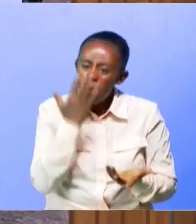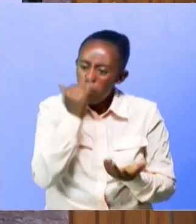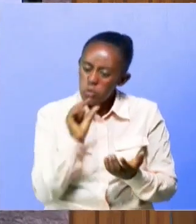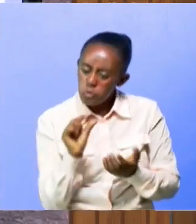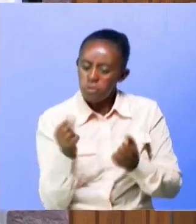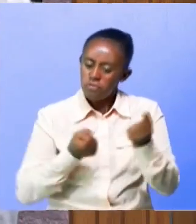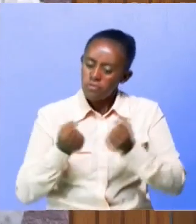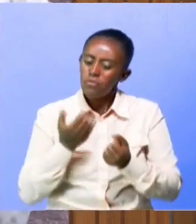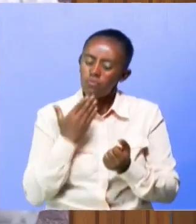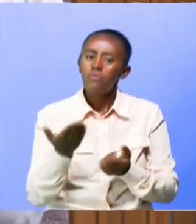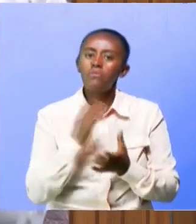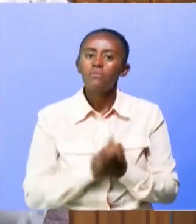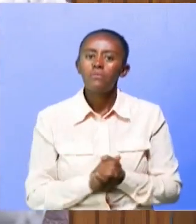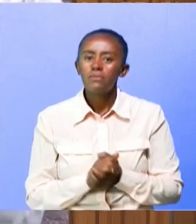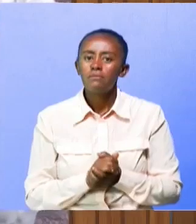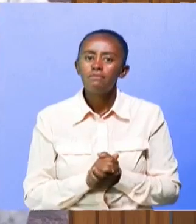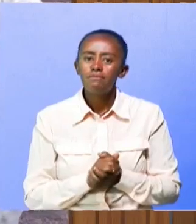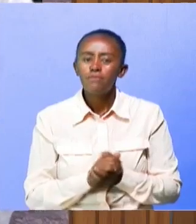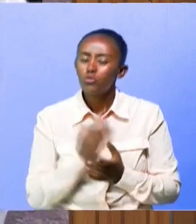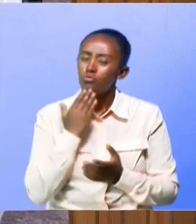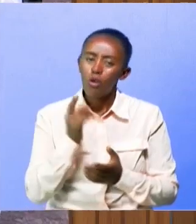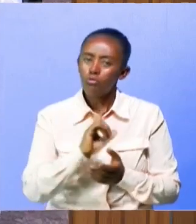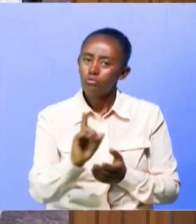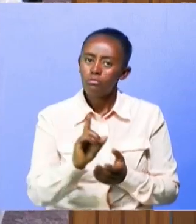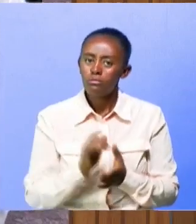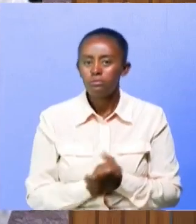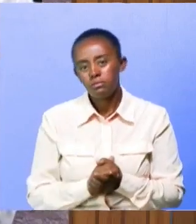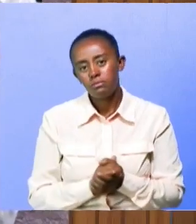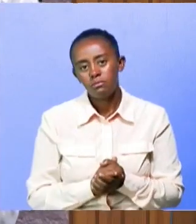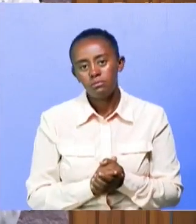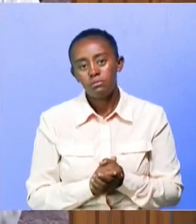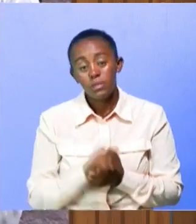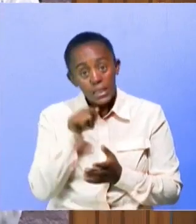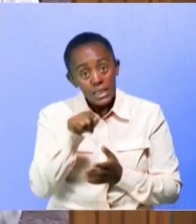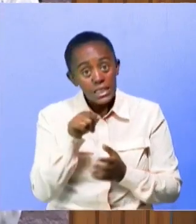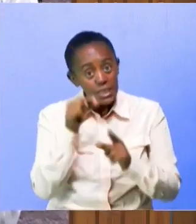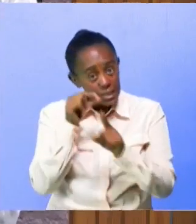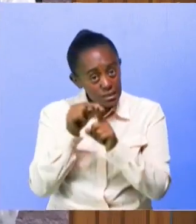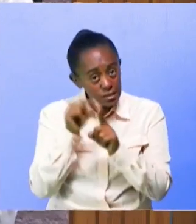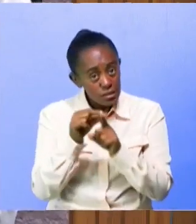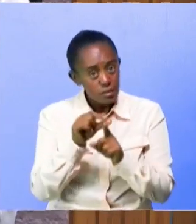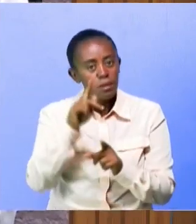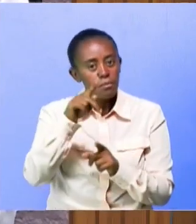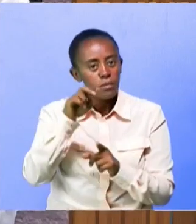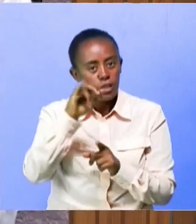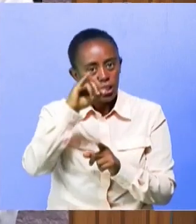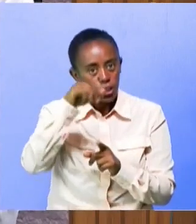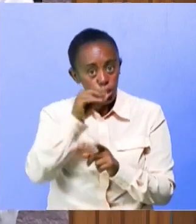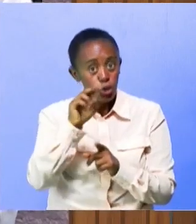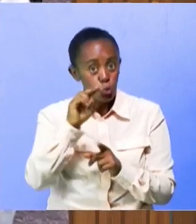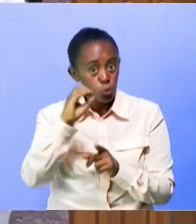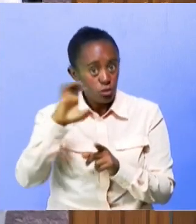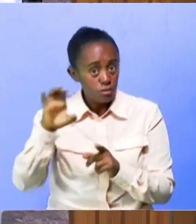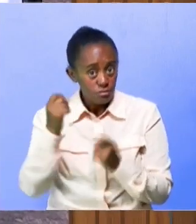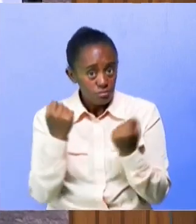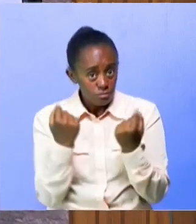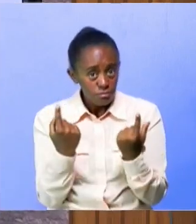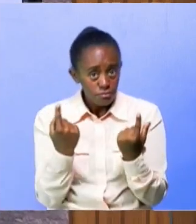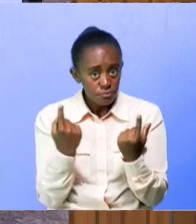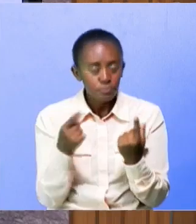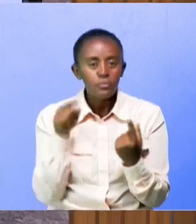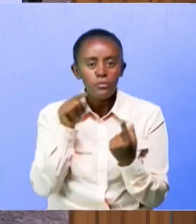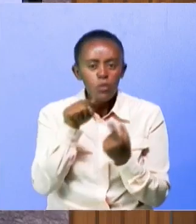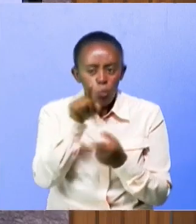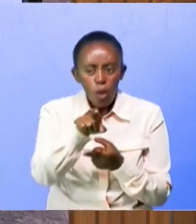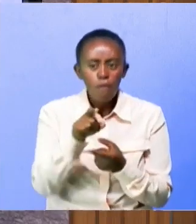car? It's not good. They say like that. This is prejudice. That's why, you see, we have